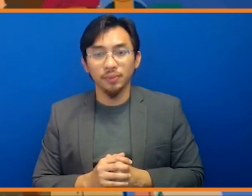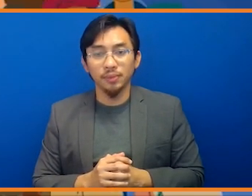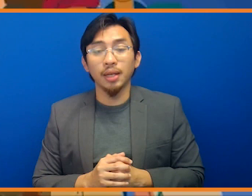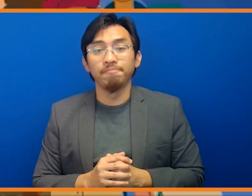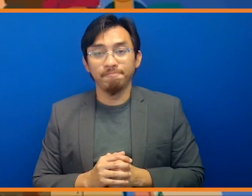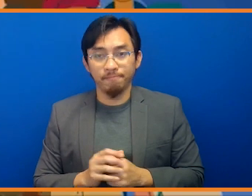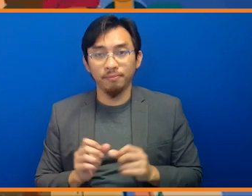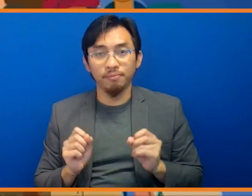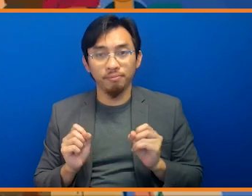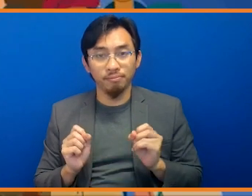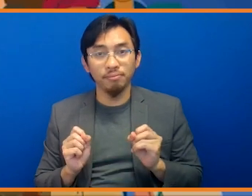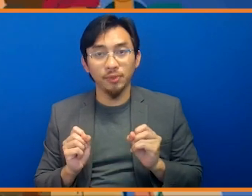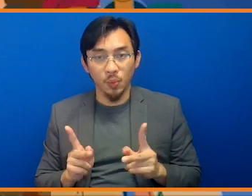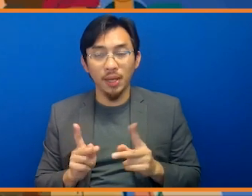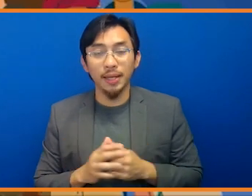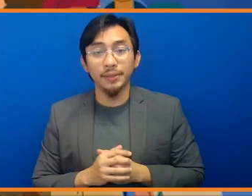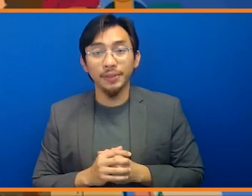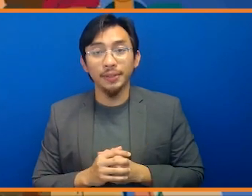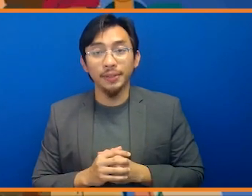Okay, yeah, this one. Okay.